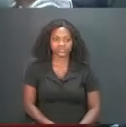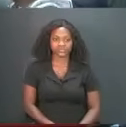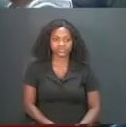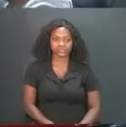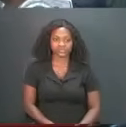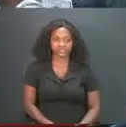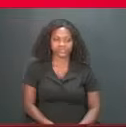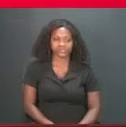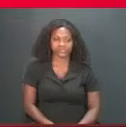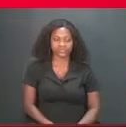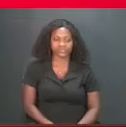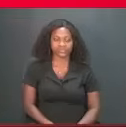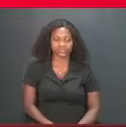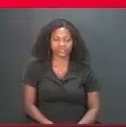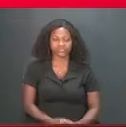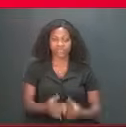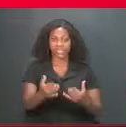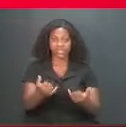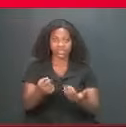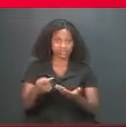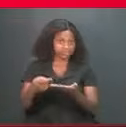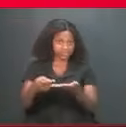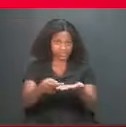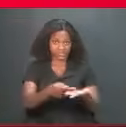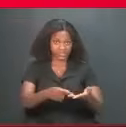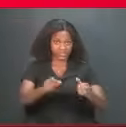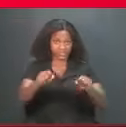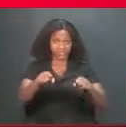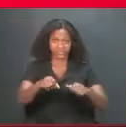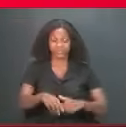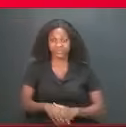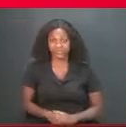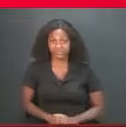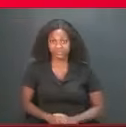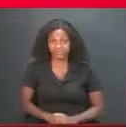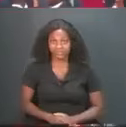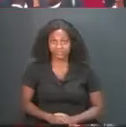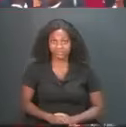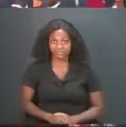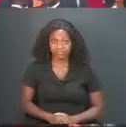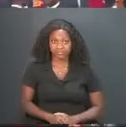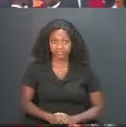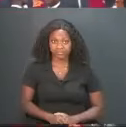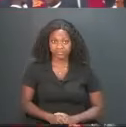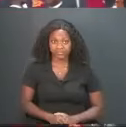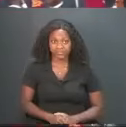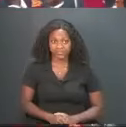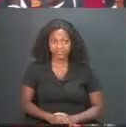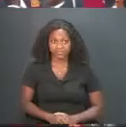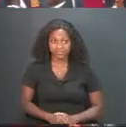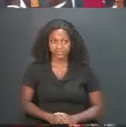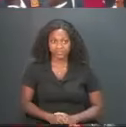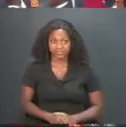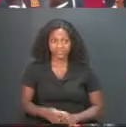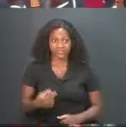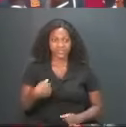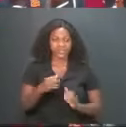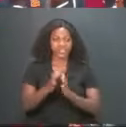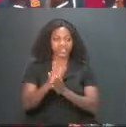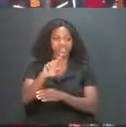Motion moved and seconded is for the consideration of the House. Honorable members, I put the question.